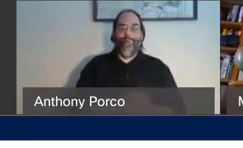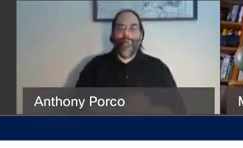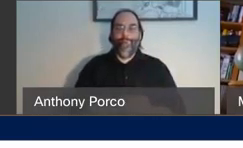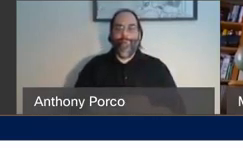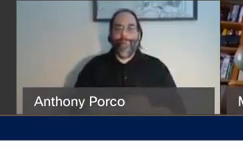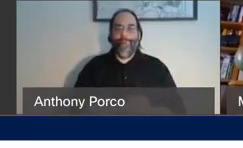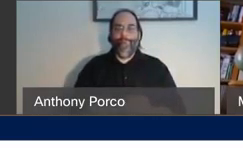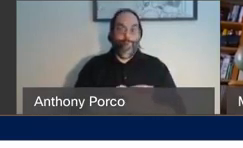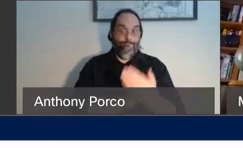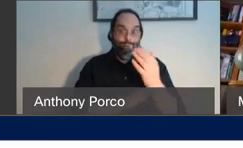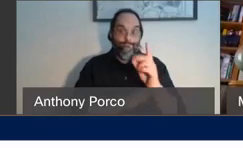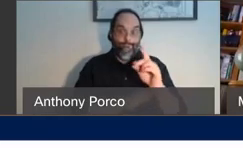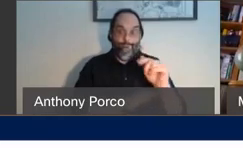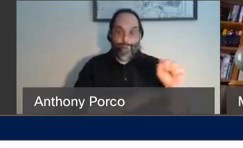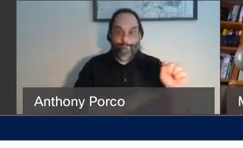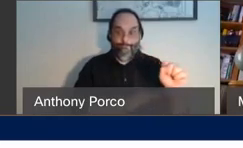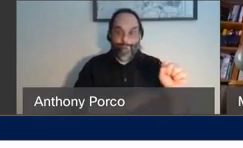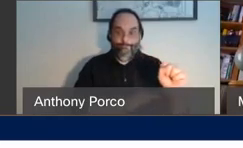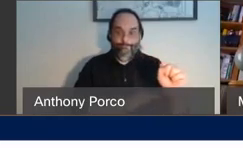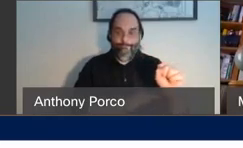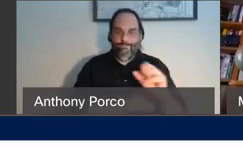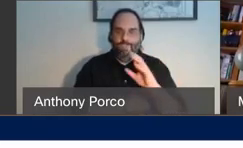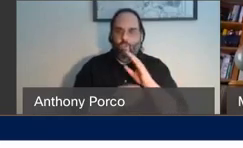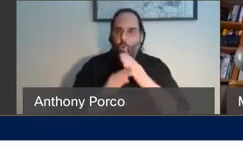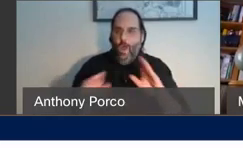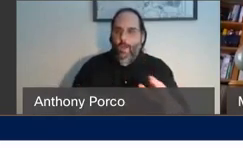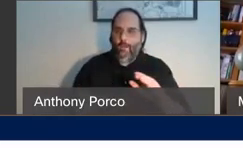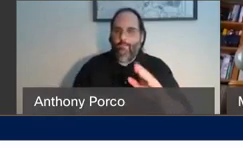Morning, DDS. I'd be remiss to not say thank you to